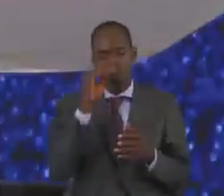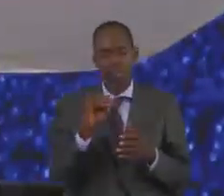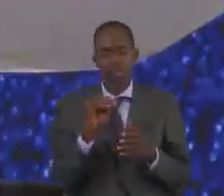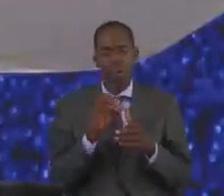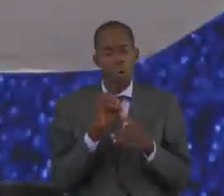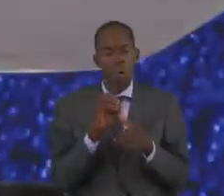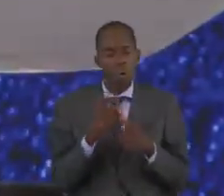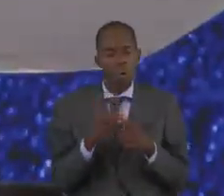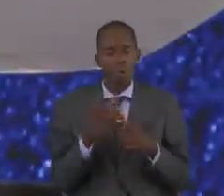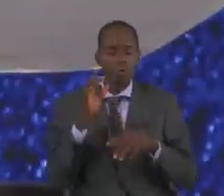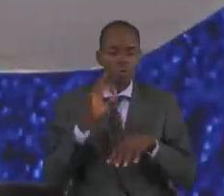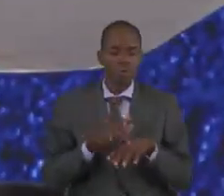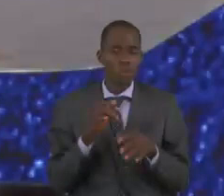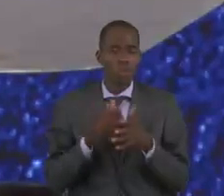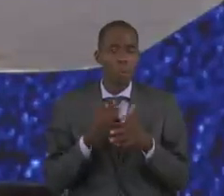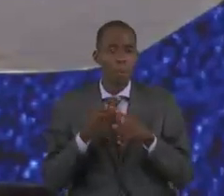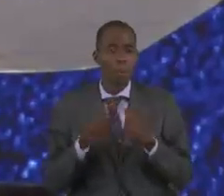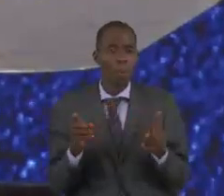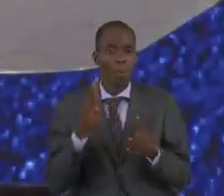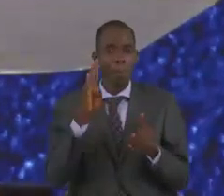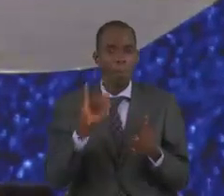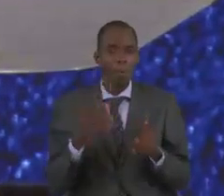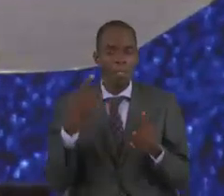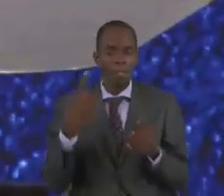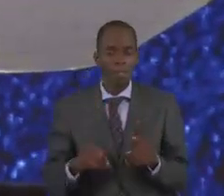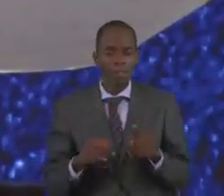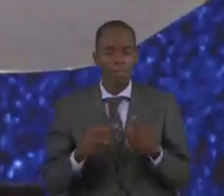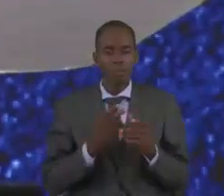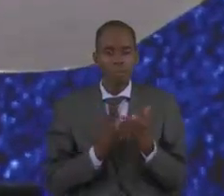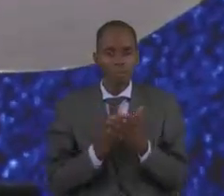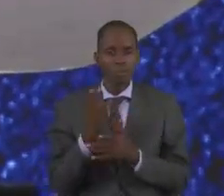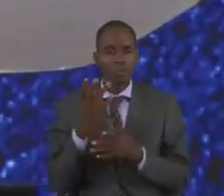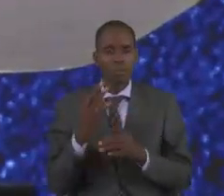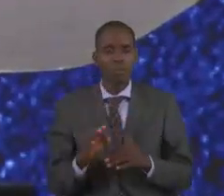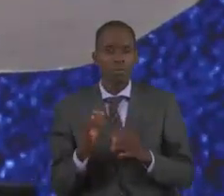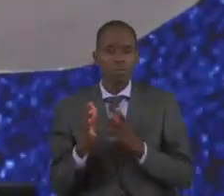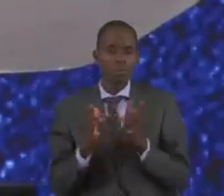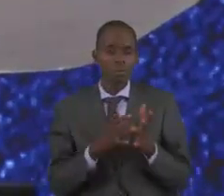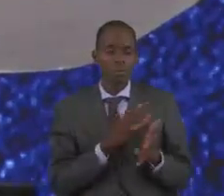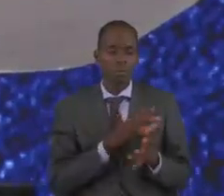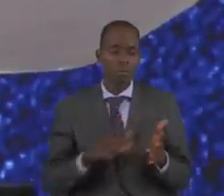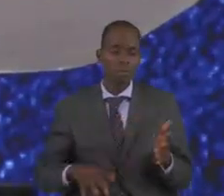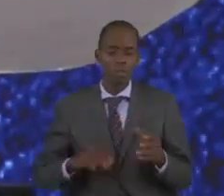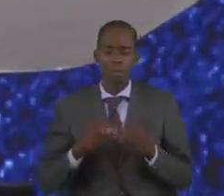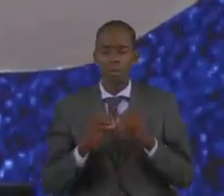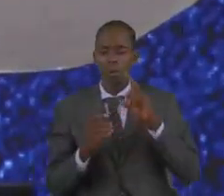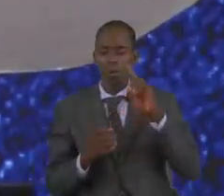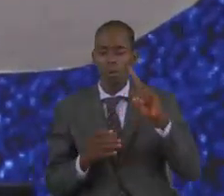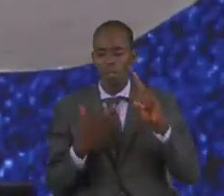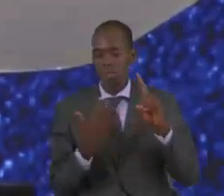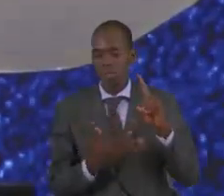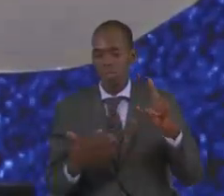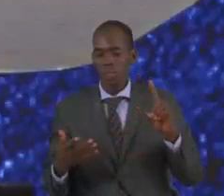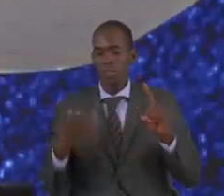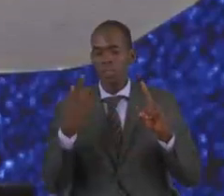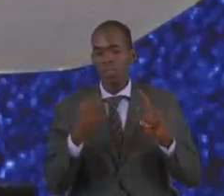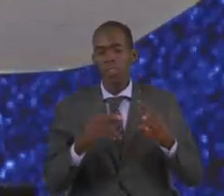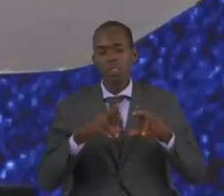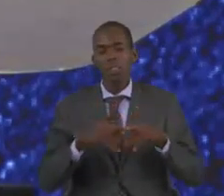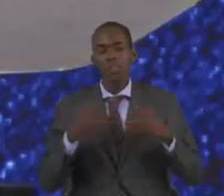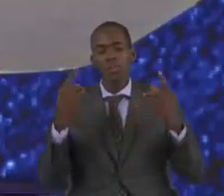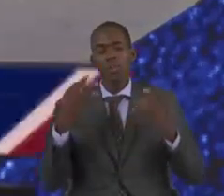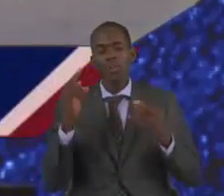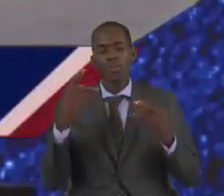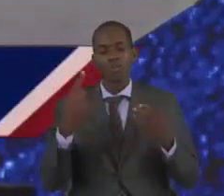but by the revelation of Jesus Christ. Look at three things there. Number one, revelation of the gospel,